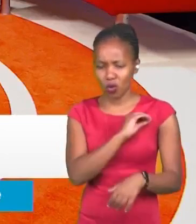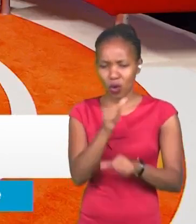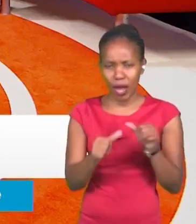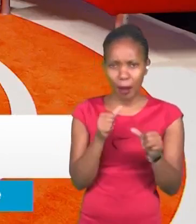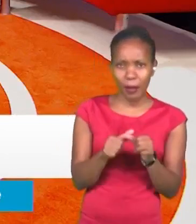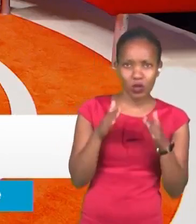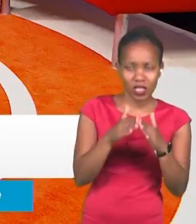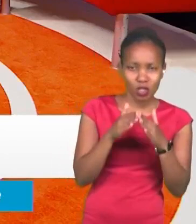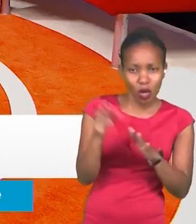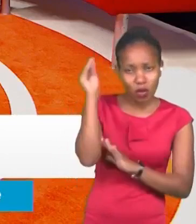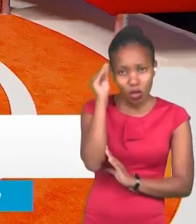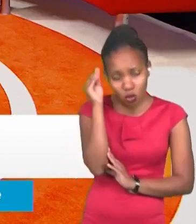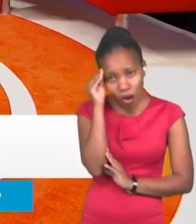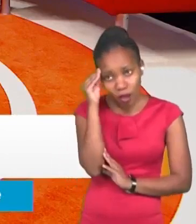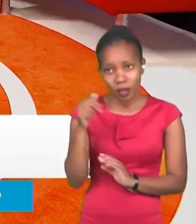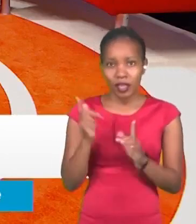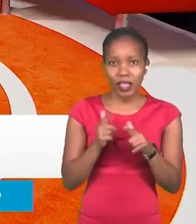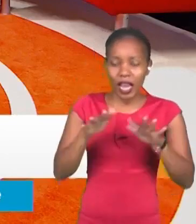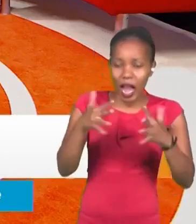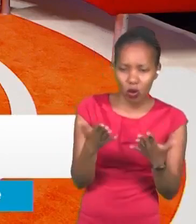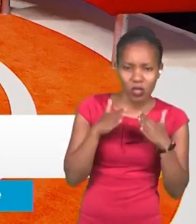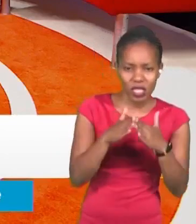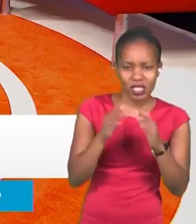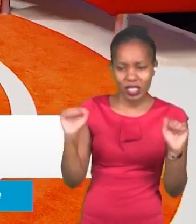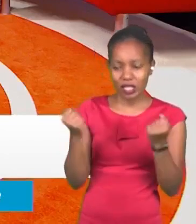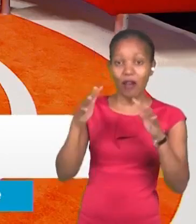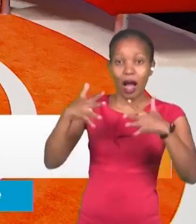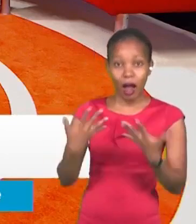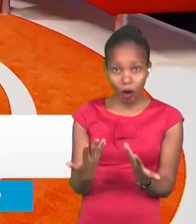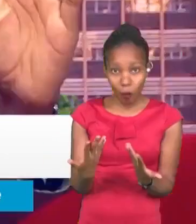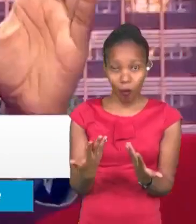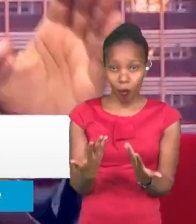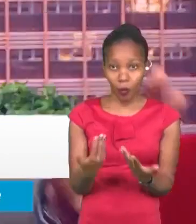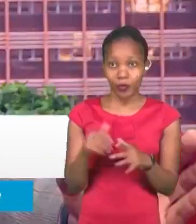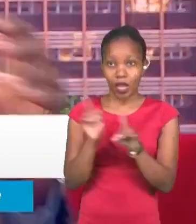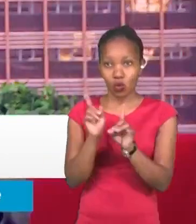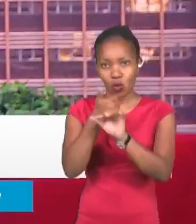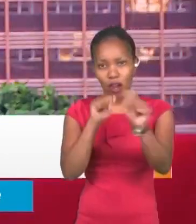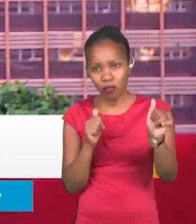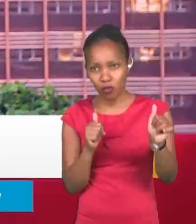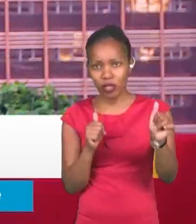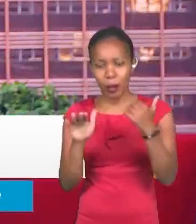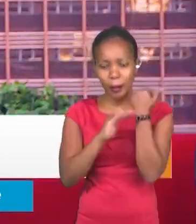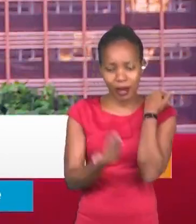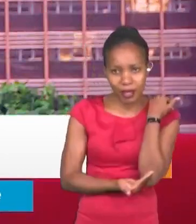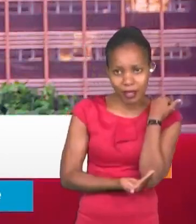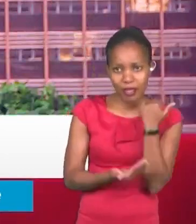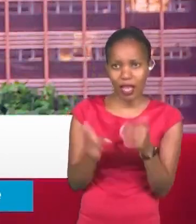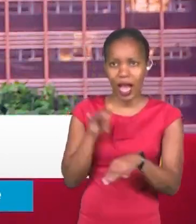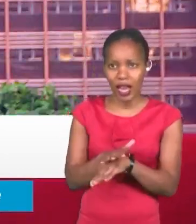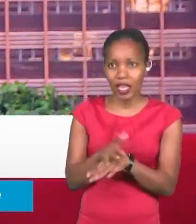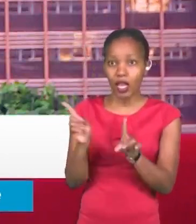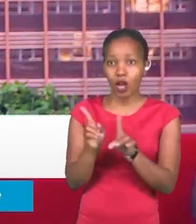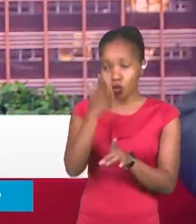sexual education, how to have safe sex, how to avoid avoid teenage pregnancy, mm-hmm. why they should